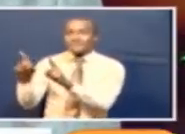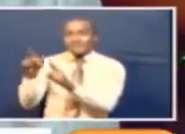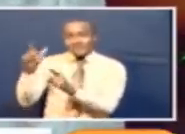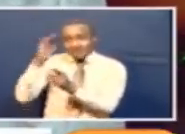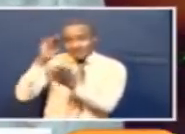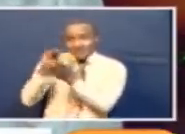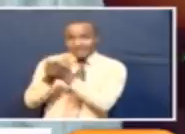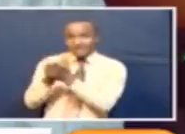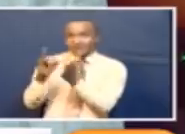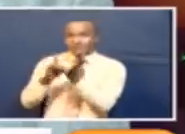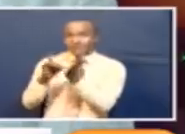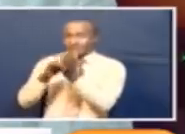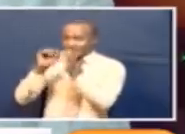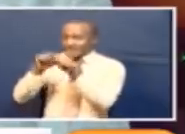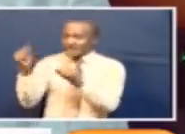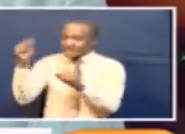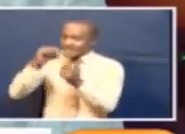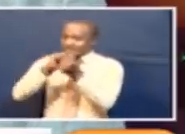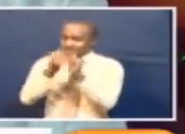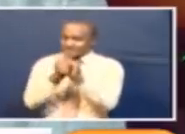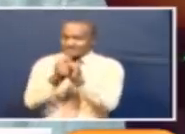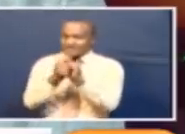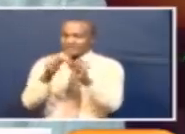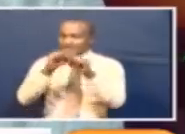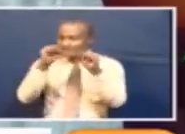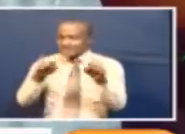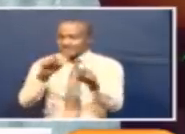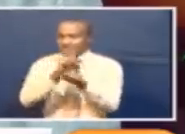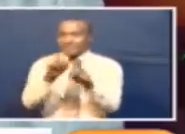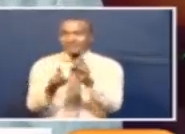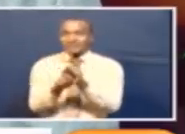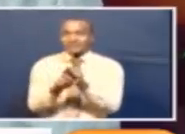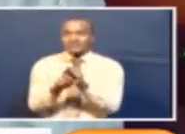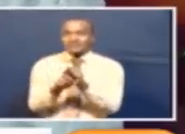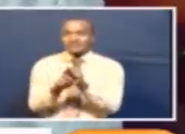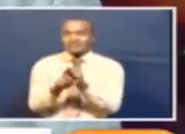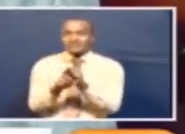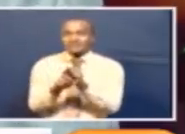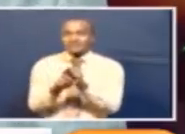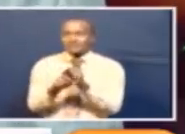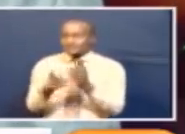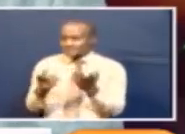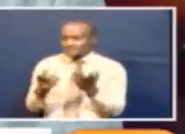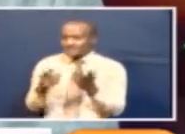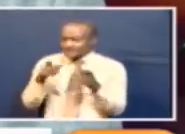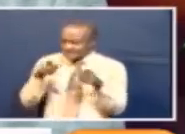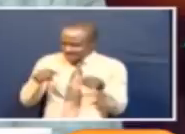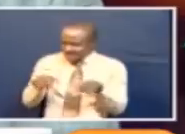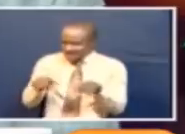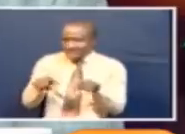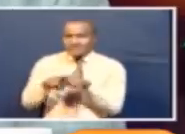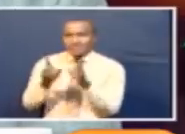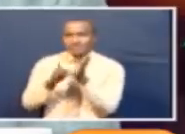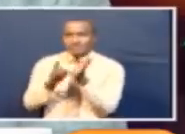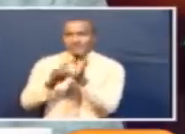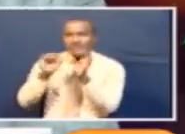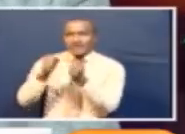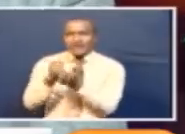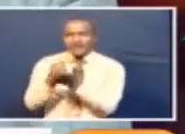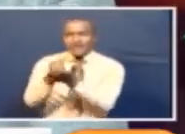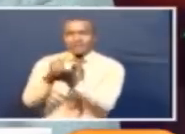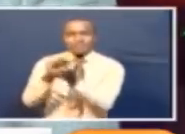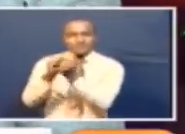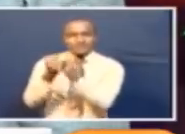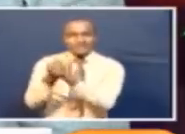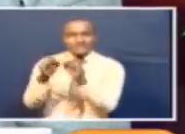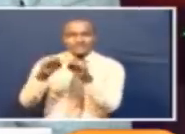the doctors could change the system. Then that means that they should also believe here that the doctors here can change the system. And